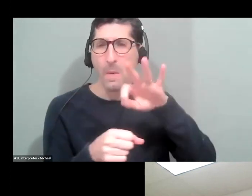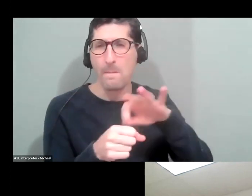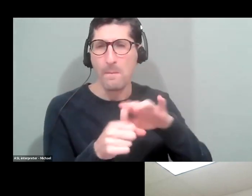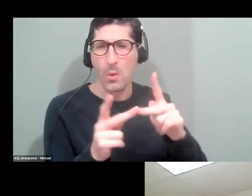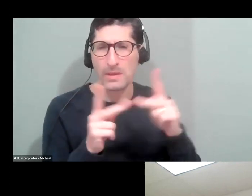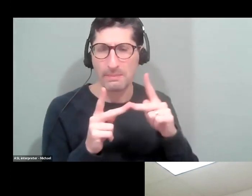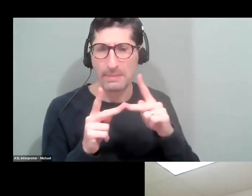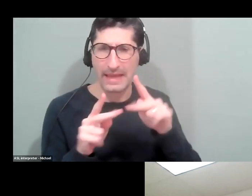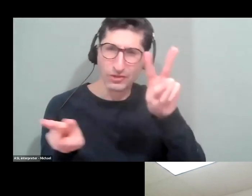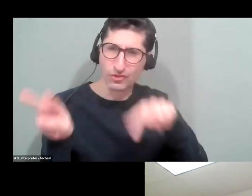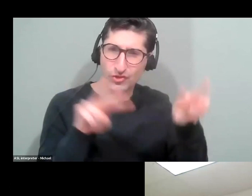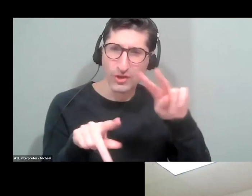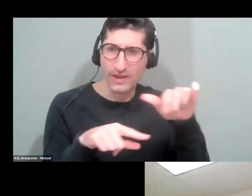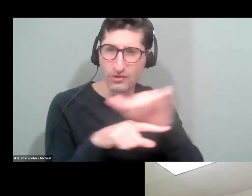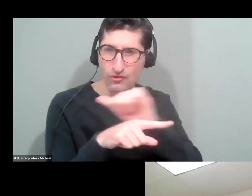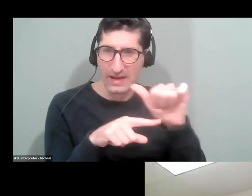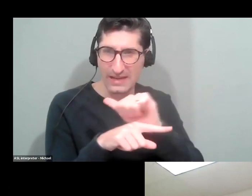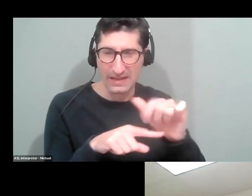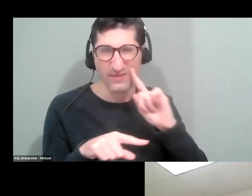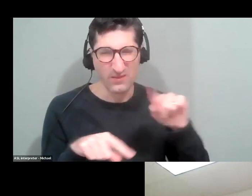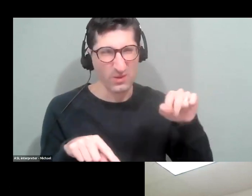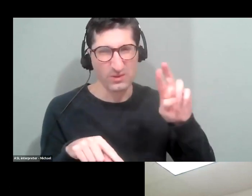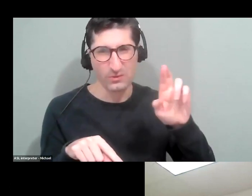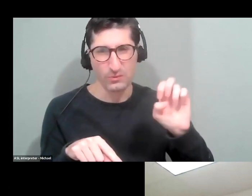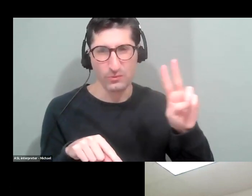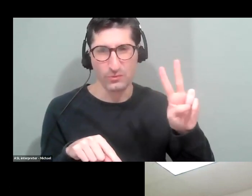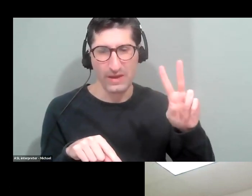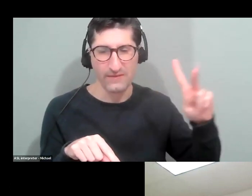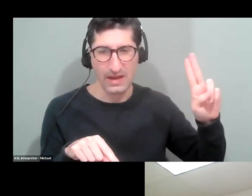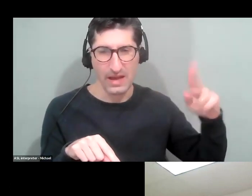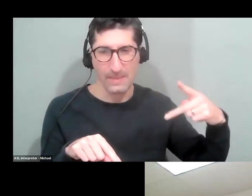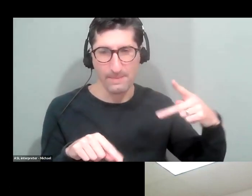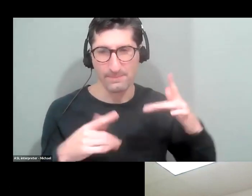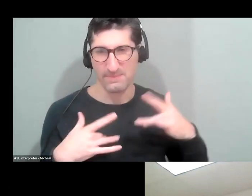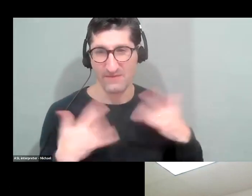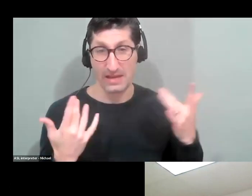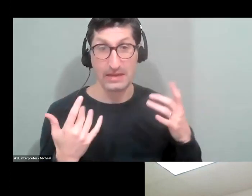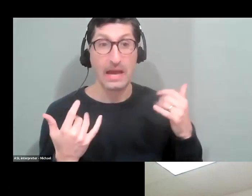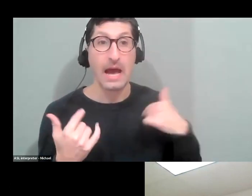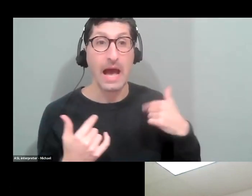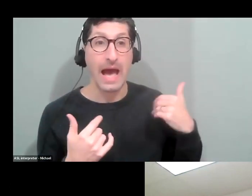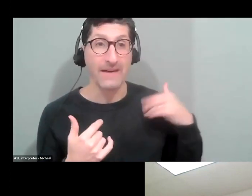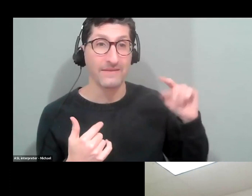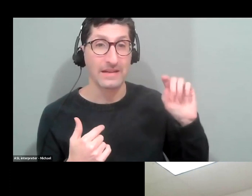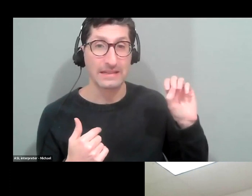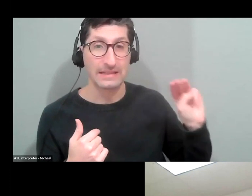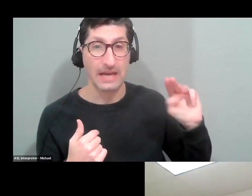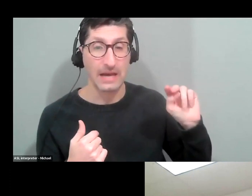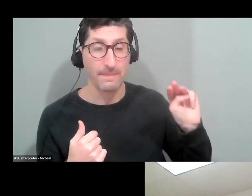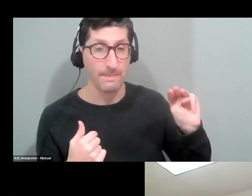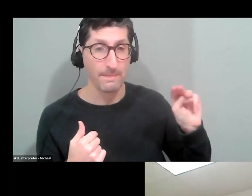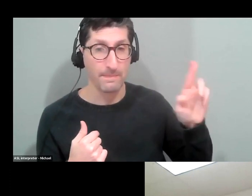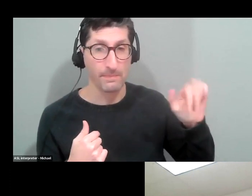this Rev Up event. Um, with me is Tom Murphy from Disability Law